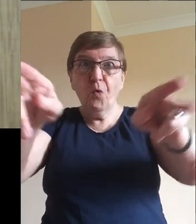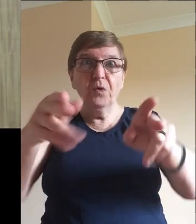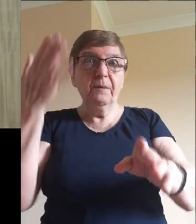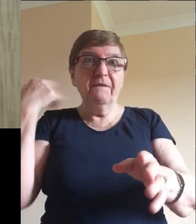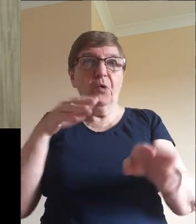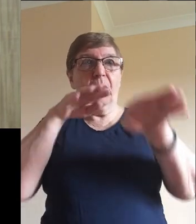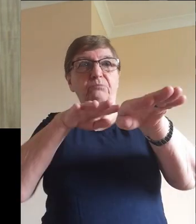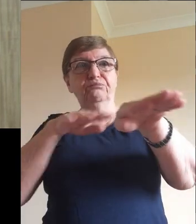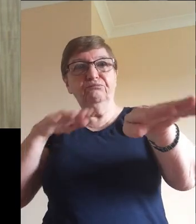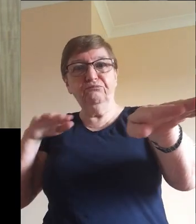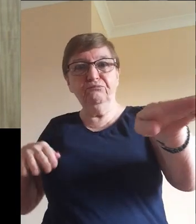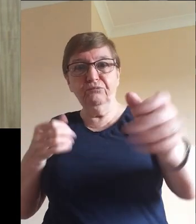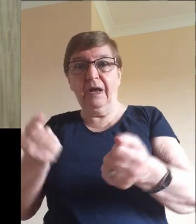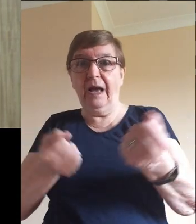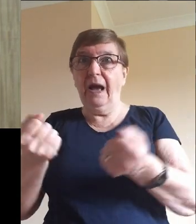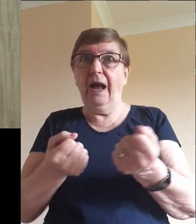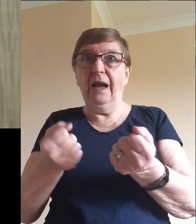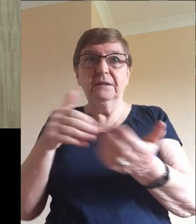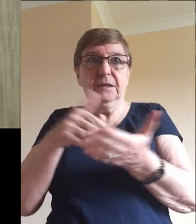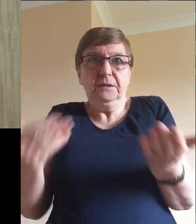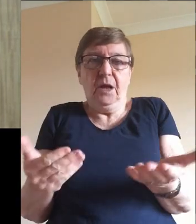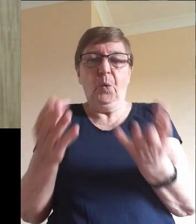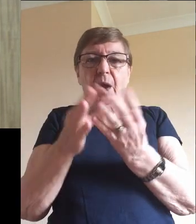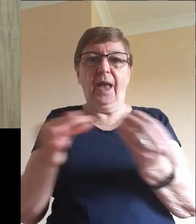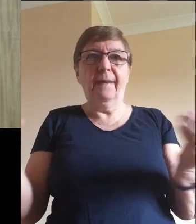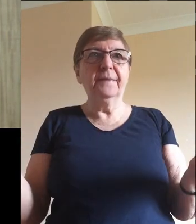hour been remarkably empty.